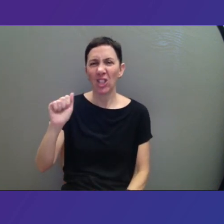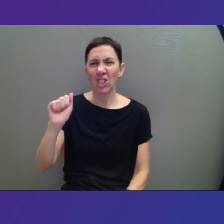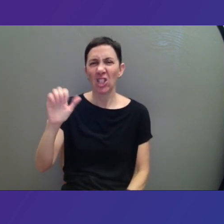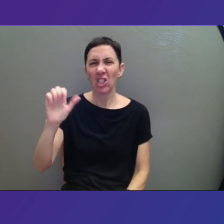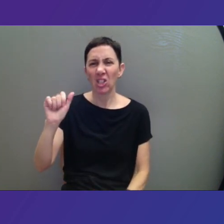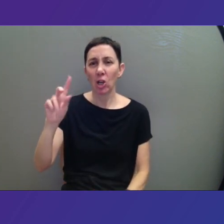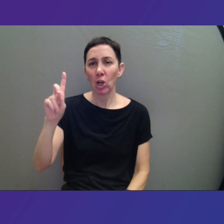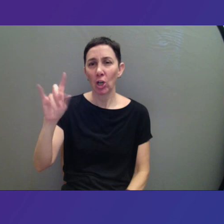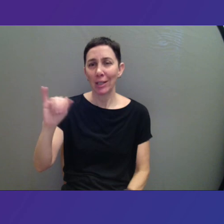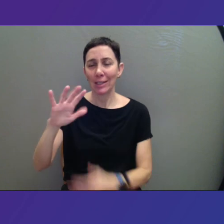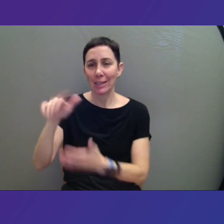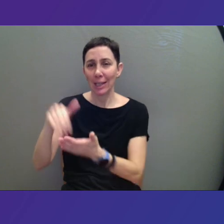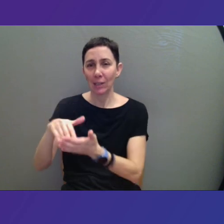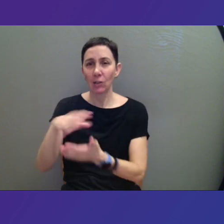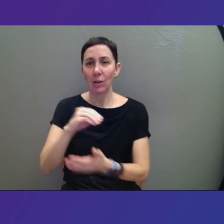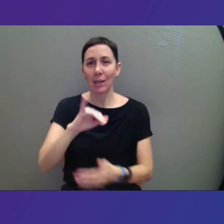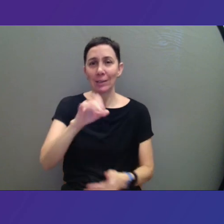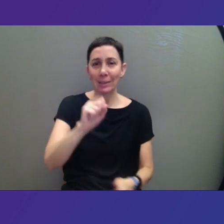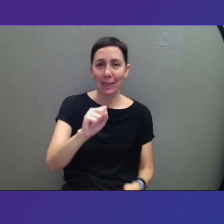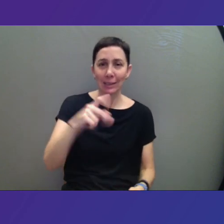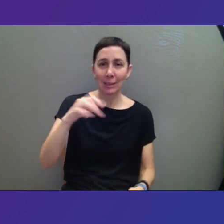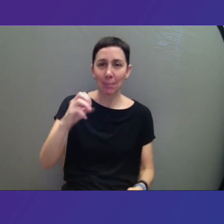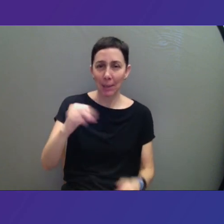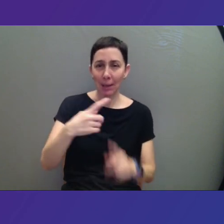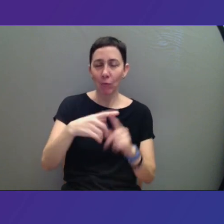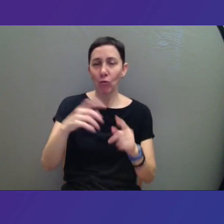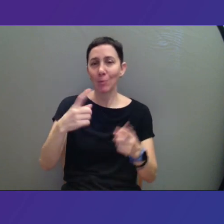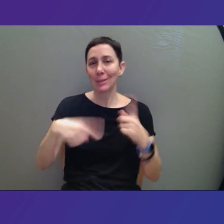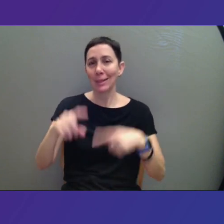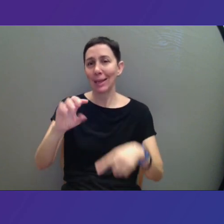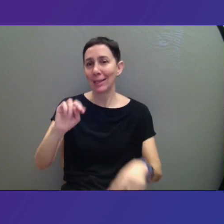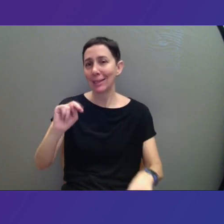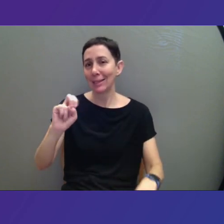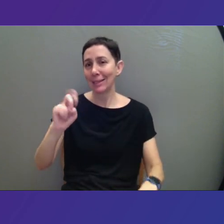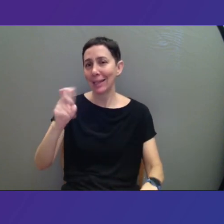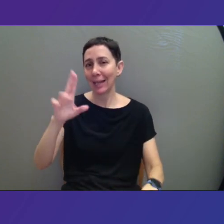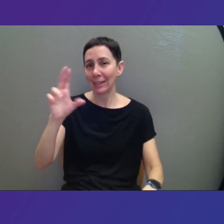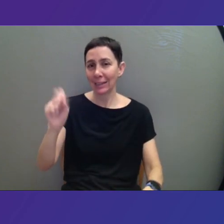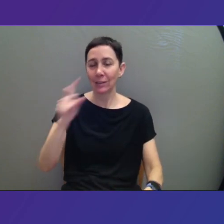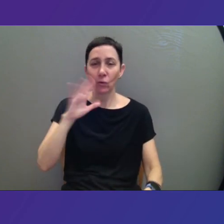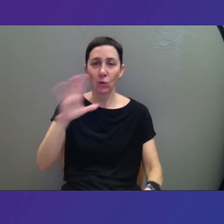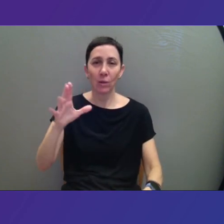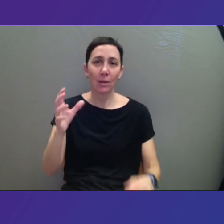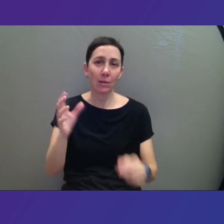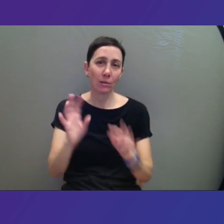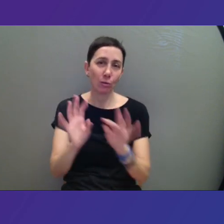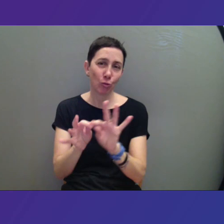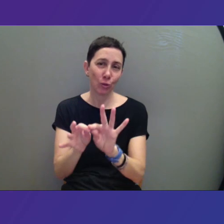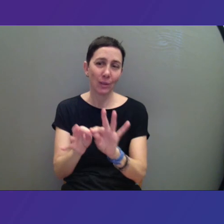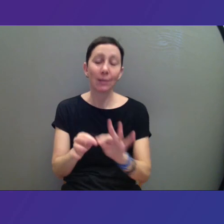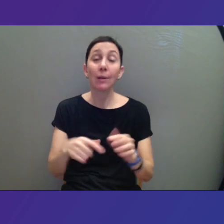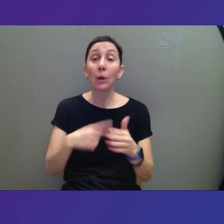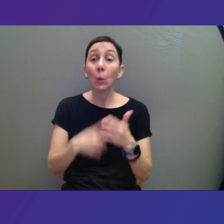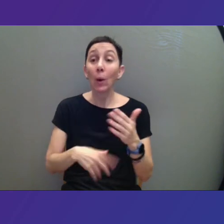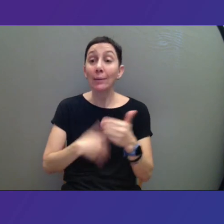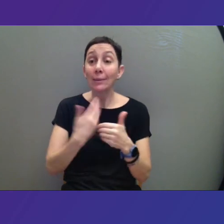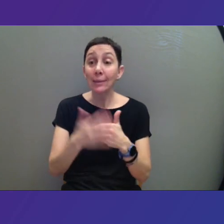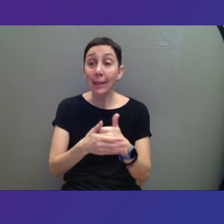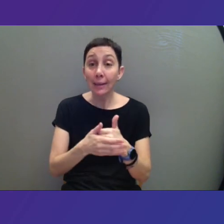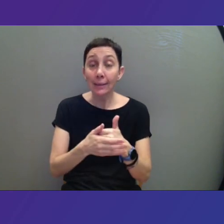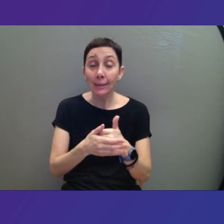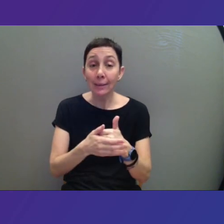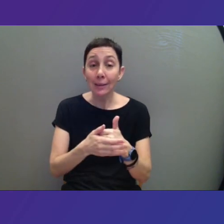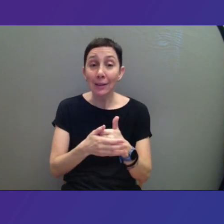Pam Pritzker-Ridley from Sign Nexus for their invaluable support. So what's next? One, you can